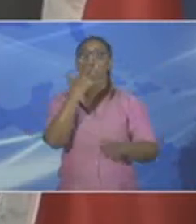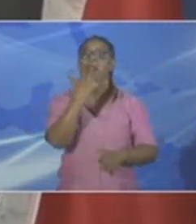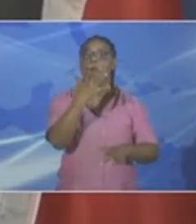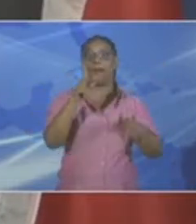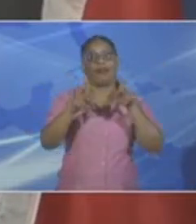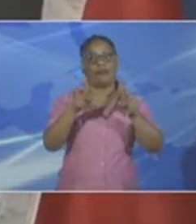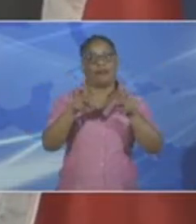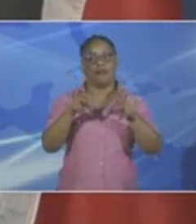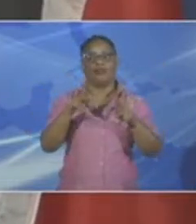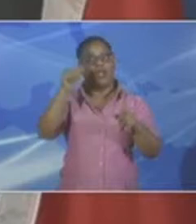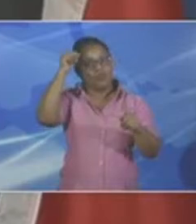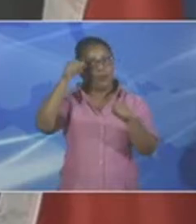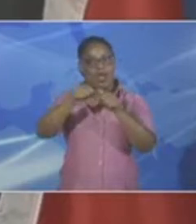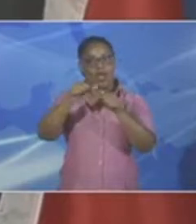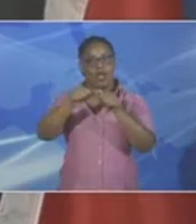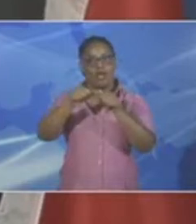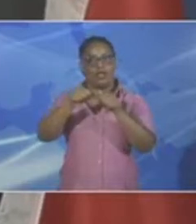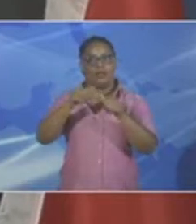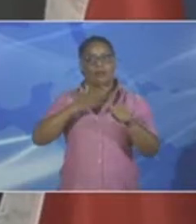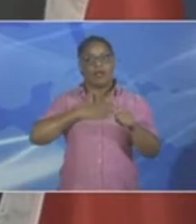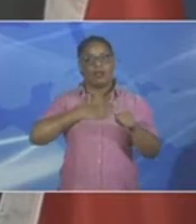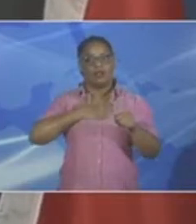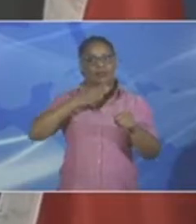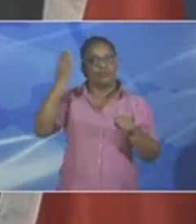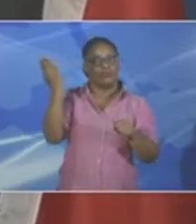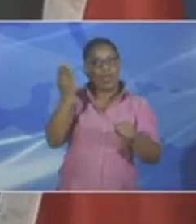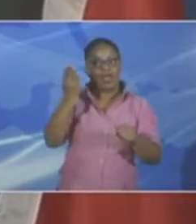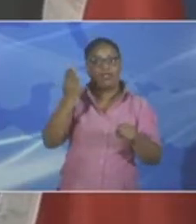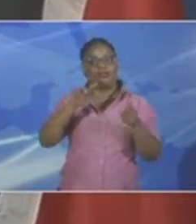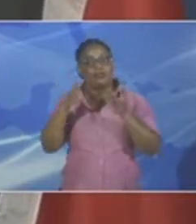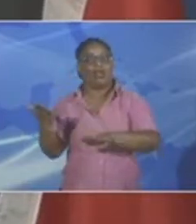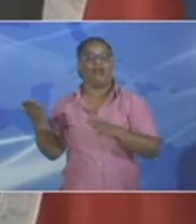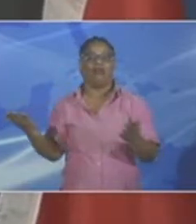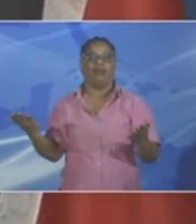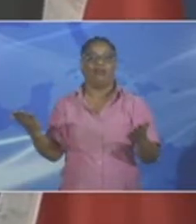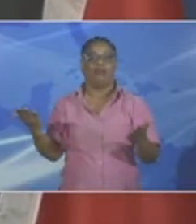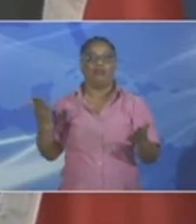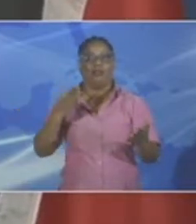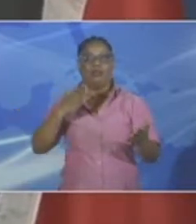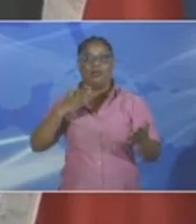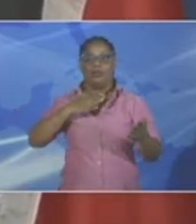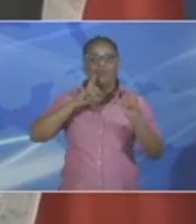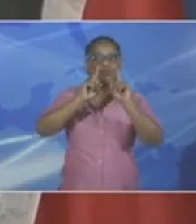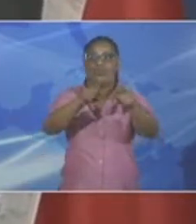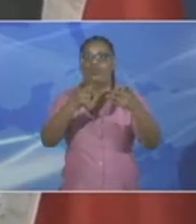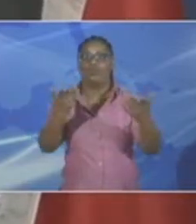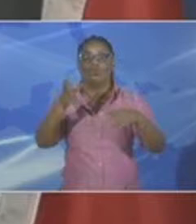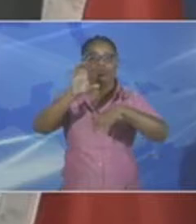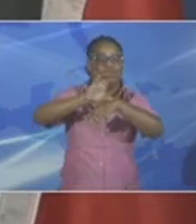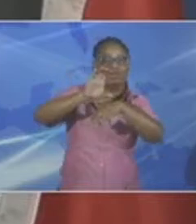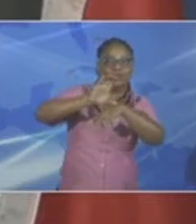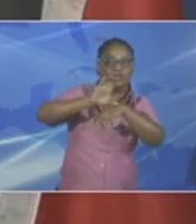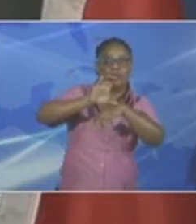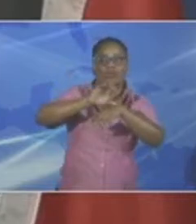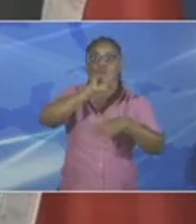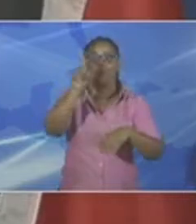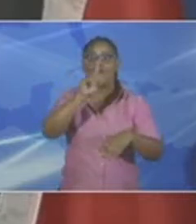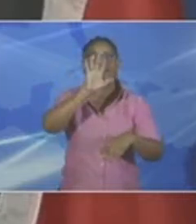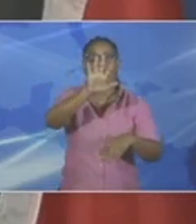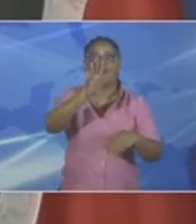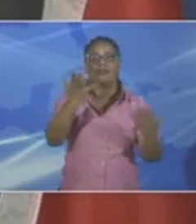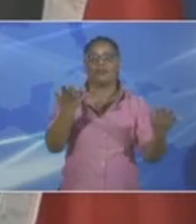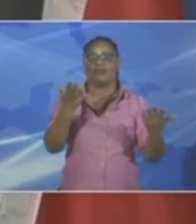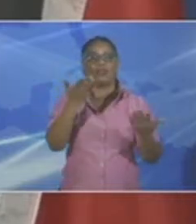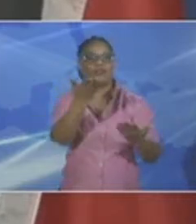funeral, and there were only, 5 people allowed in the church. And later on, there were 10 people and then 25